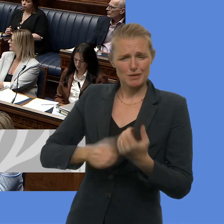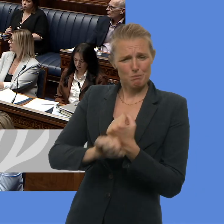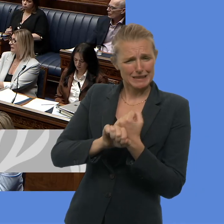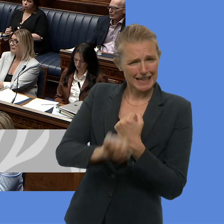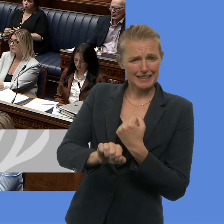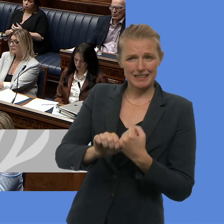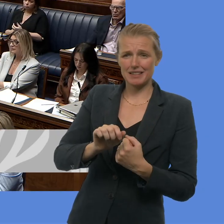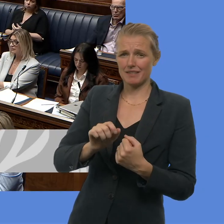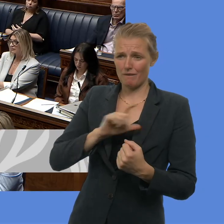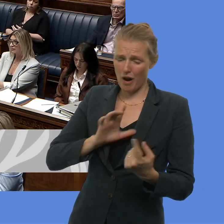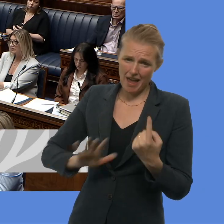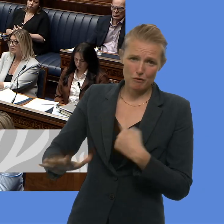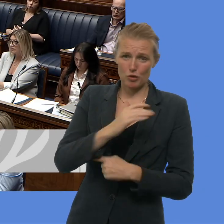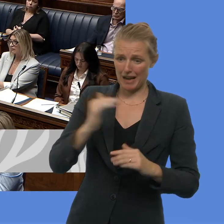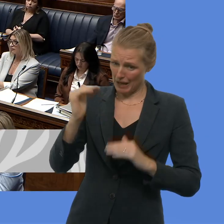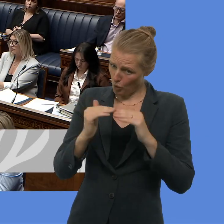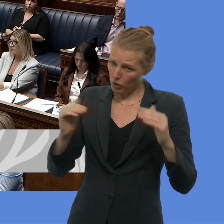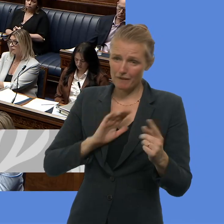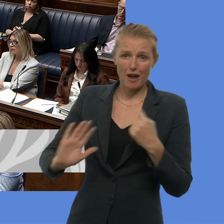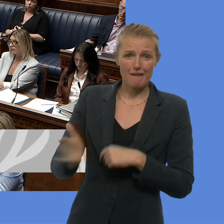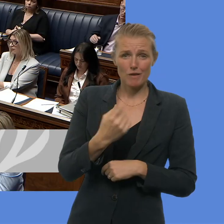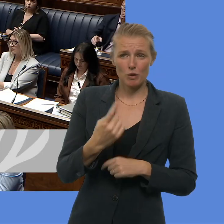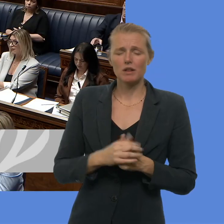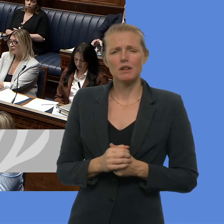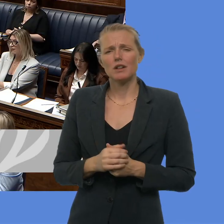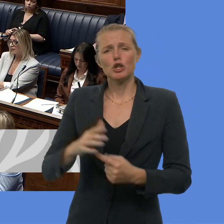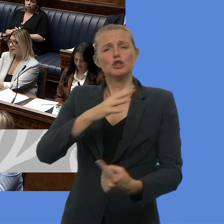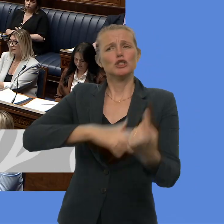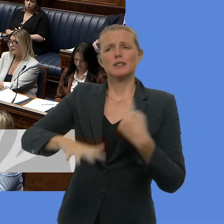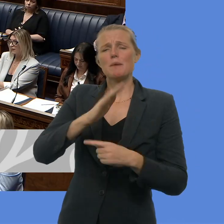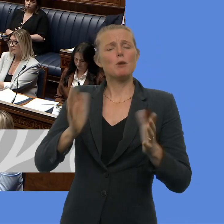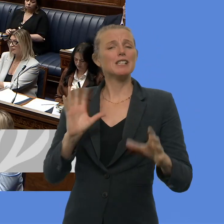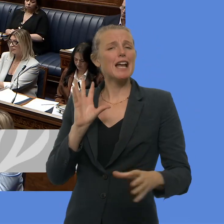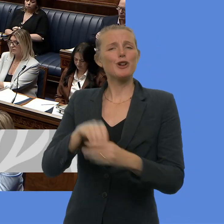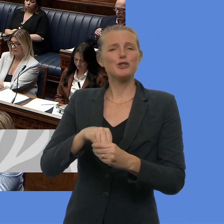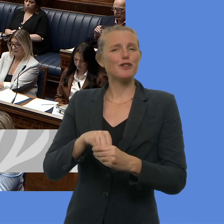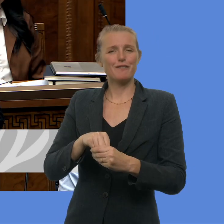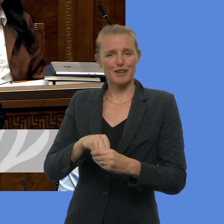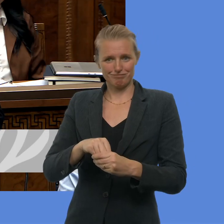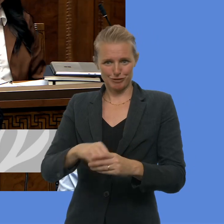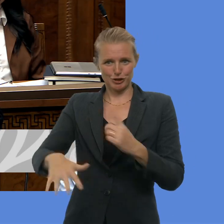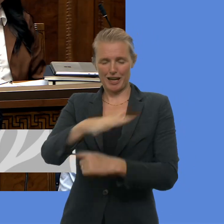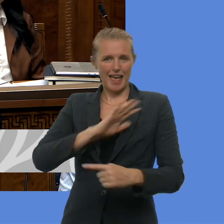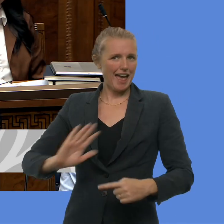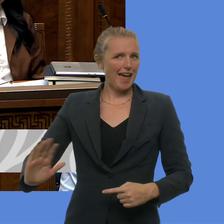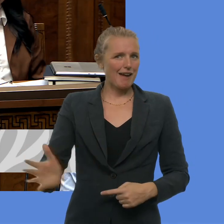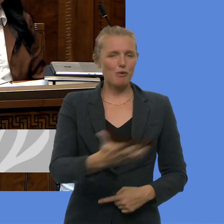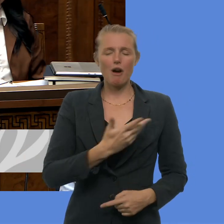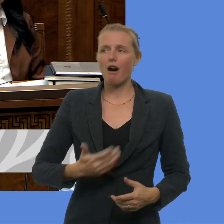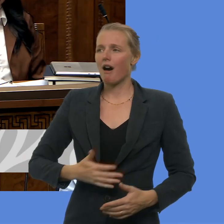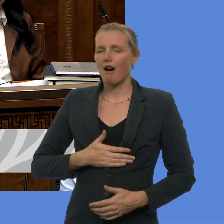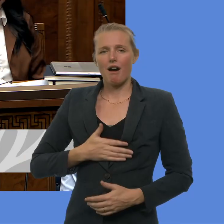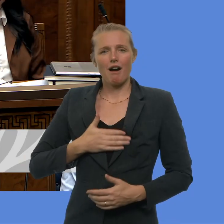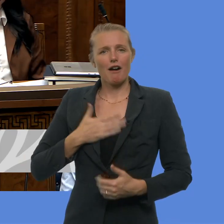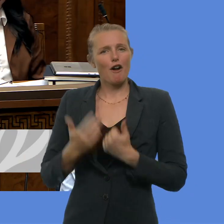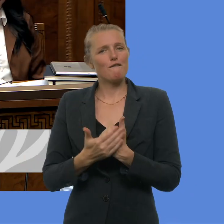everyone? Yes, this is about an inclusive society. This is about building a place where everybody is comfortable. This is about ensuring that